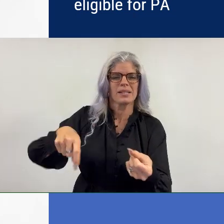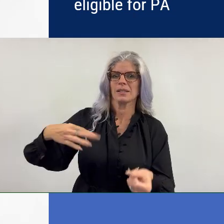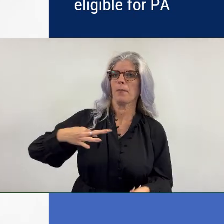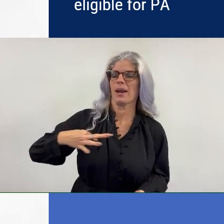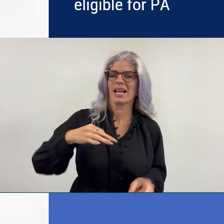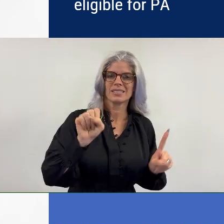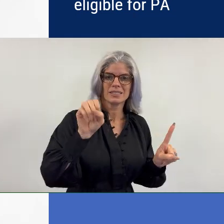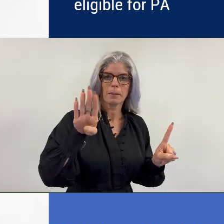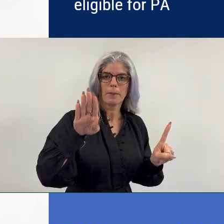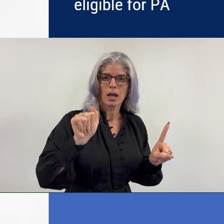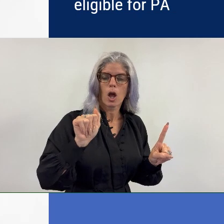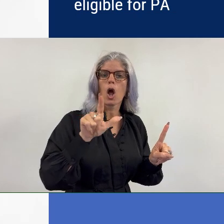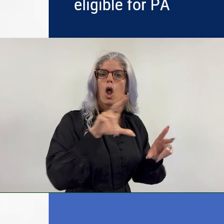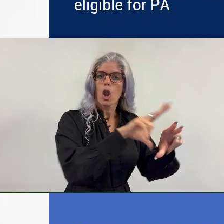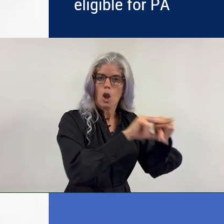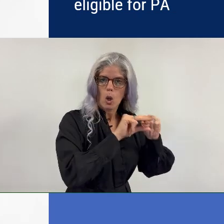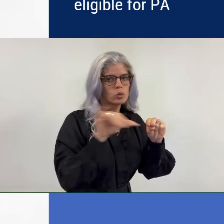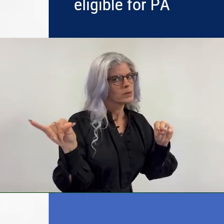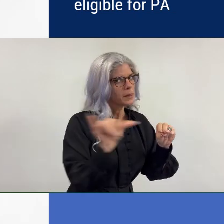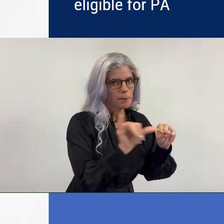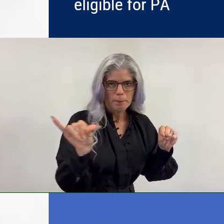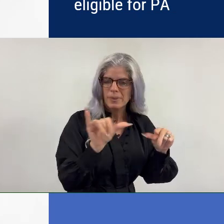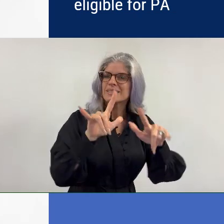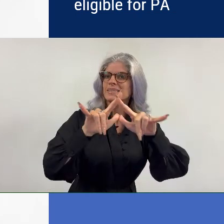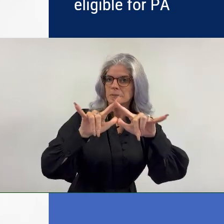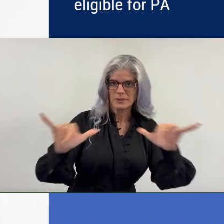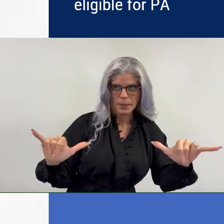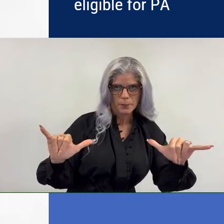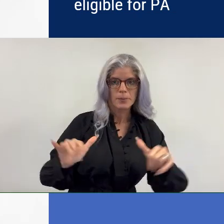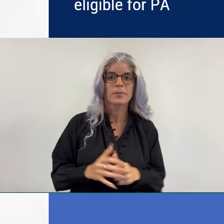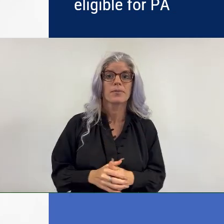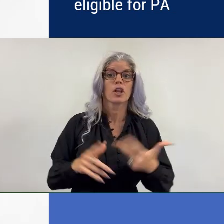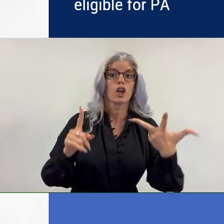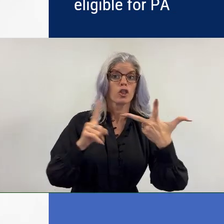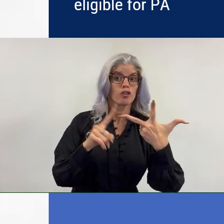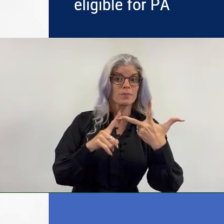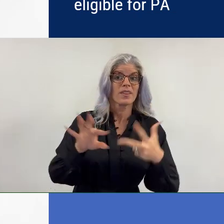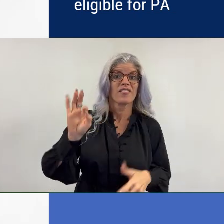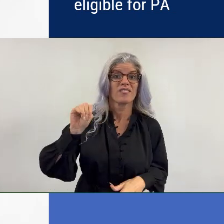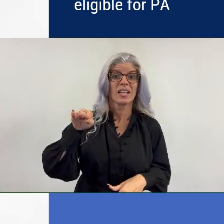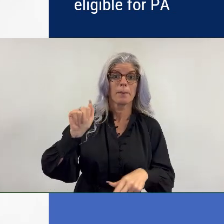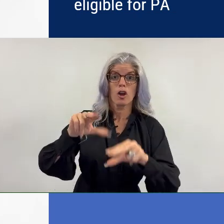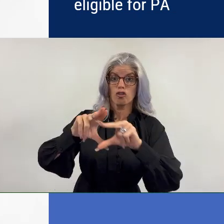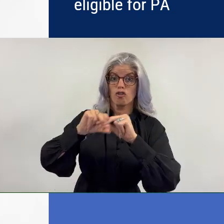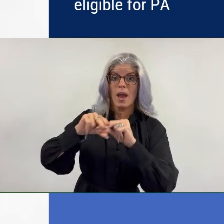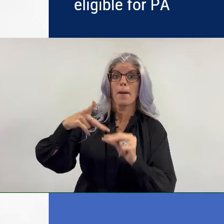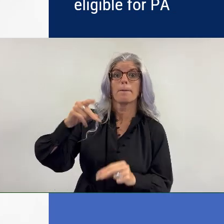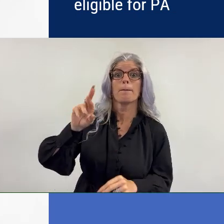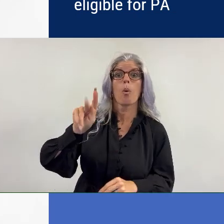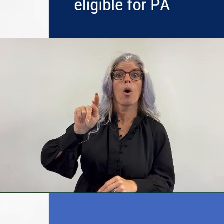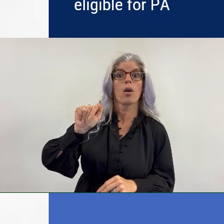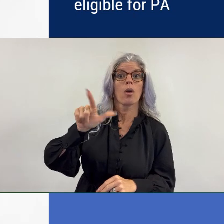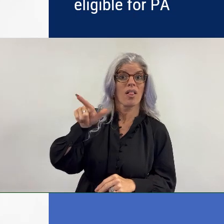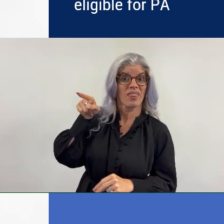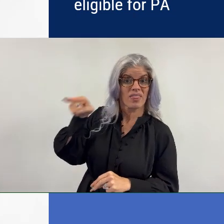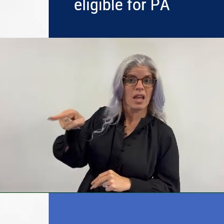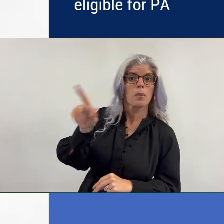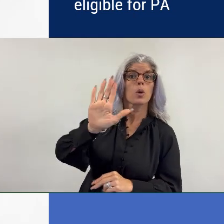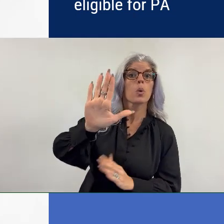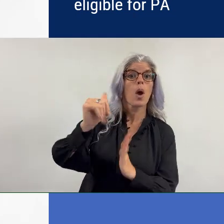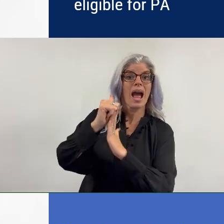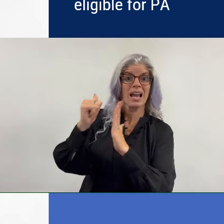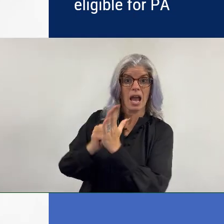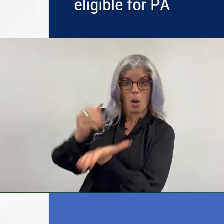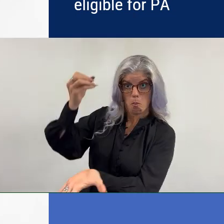loan for permanent work, then accept it. But if the application is denied by SBA, or if the loan is insufficient, then continue with the Grants